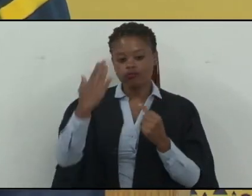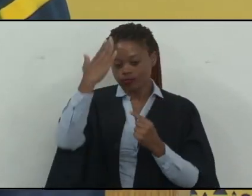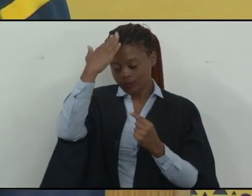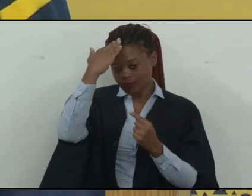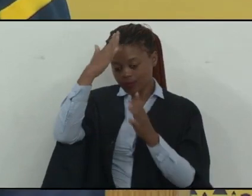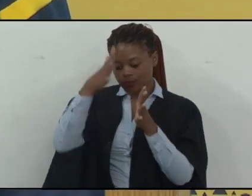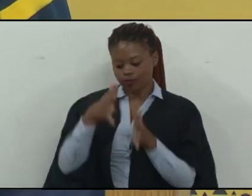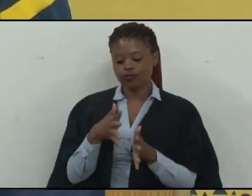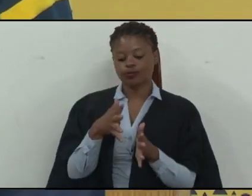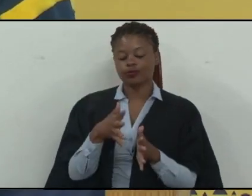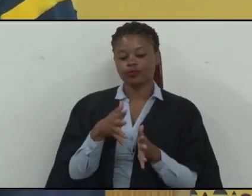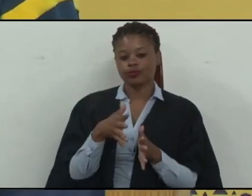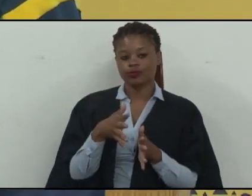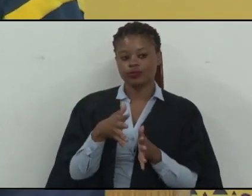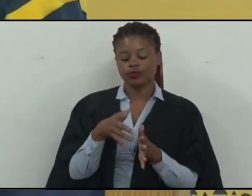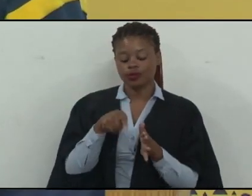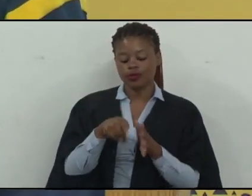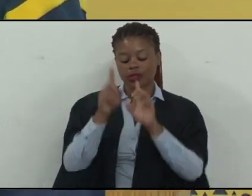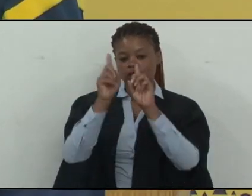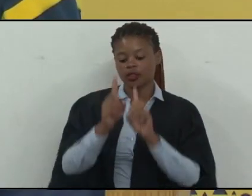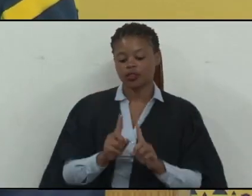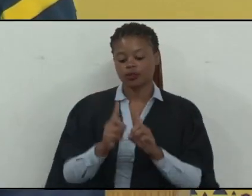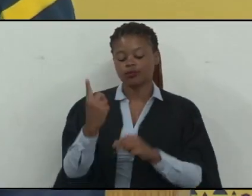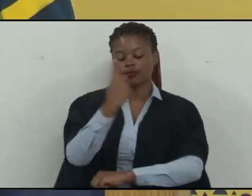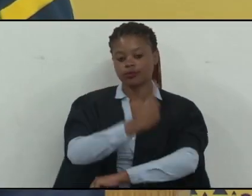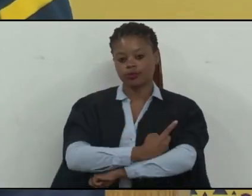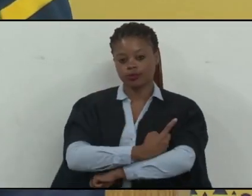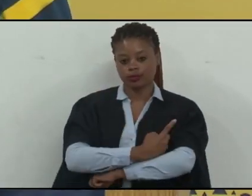graduate on this, your very special day.